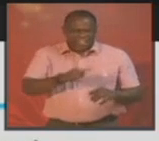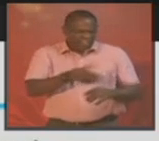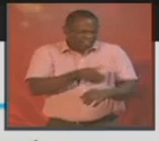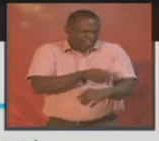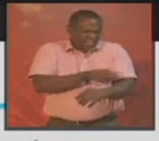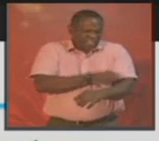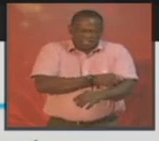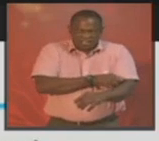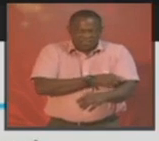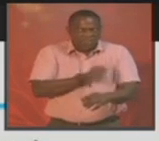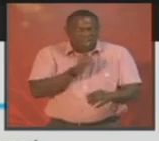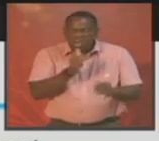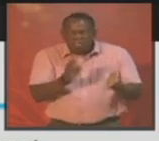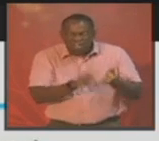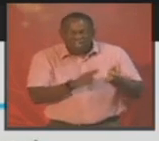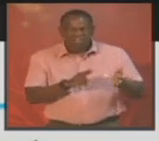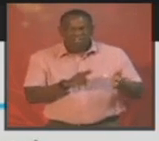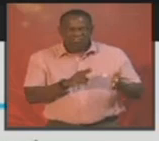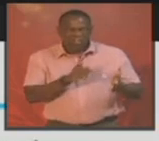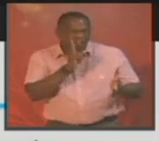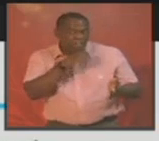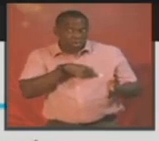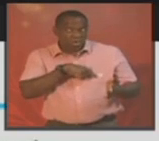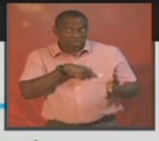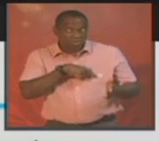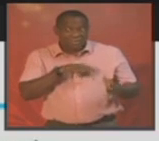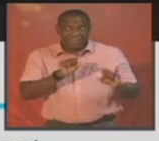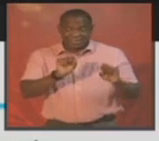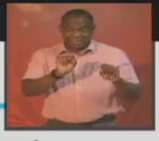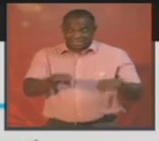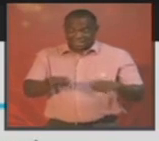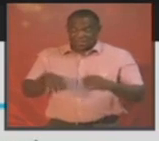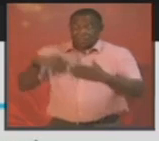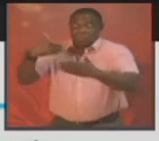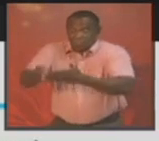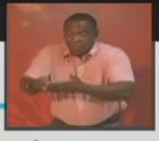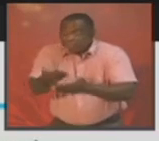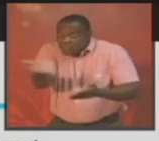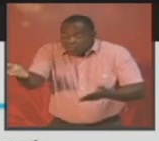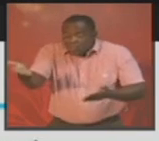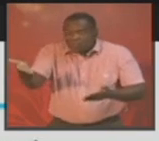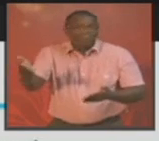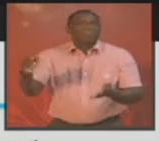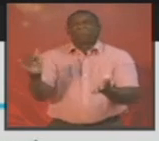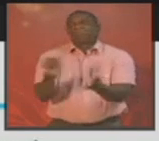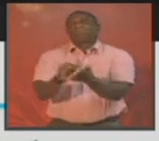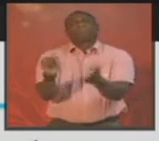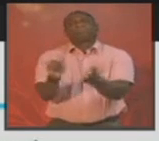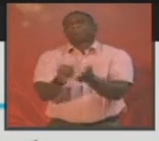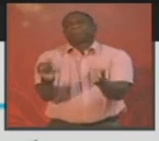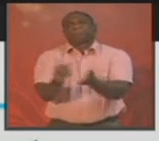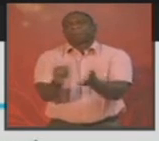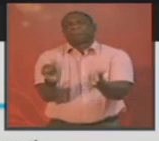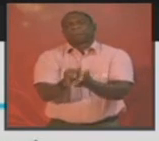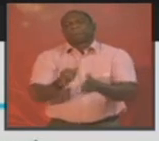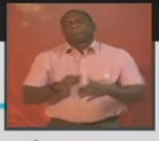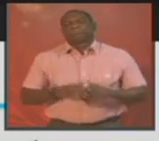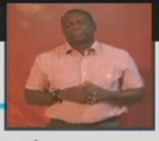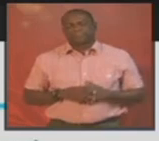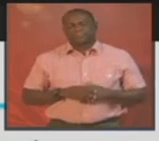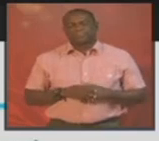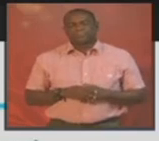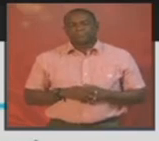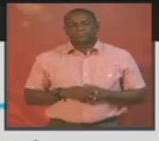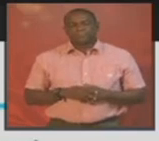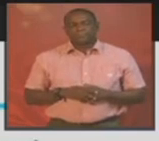reach the population. So the population can be assured that once they receive this vaccine from the public health system, that there's